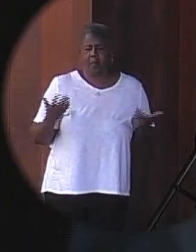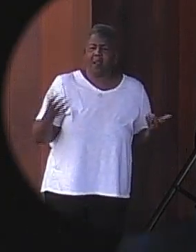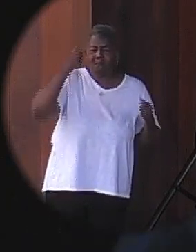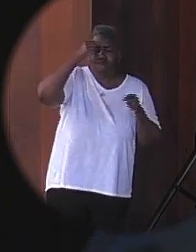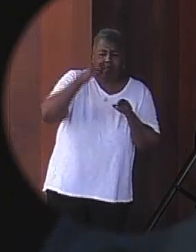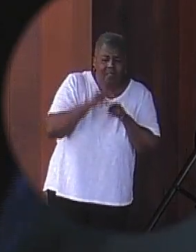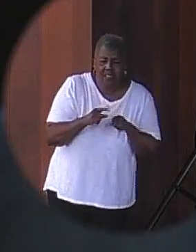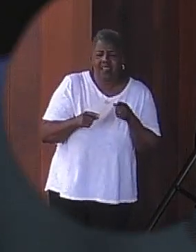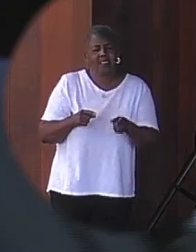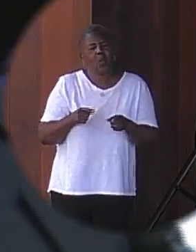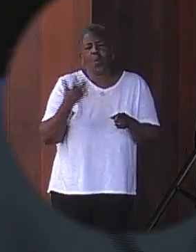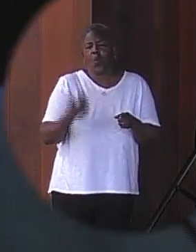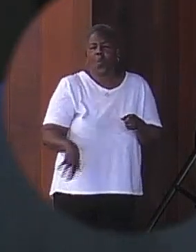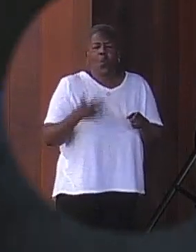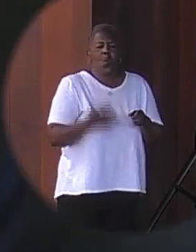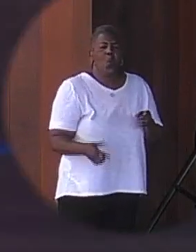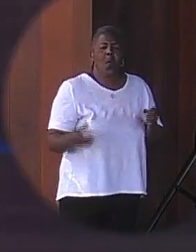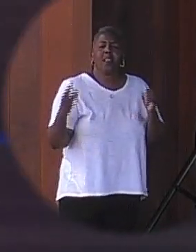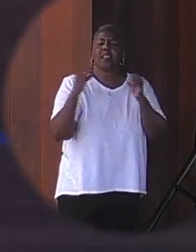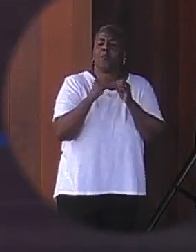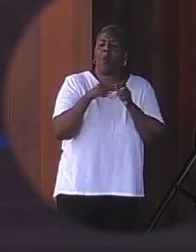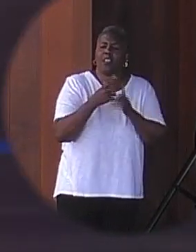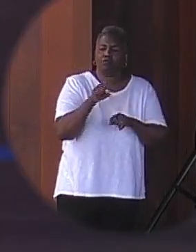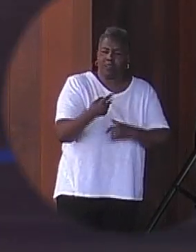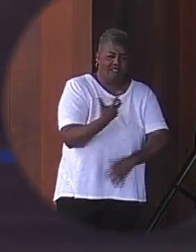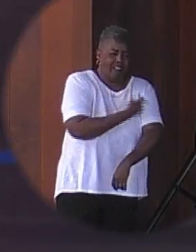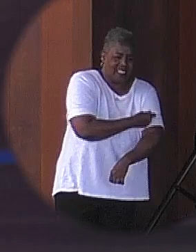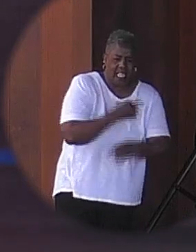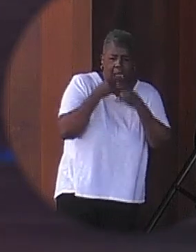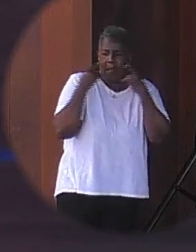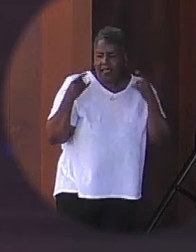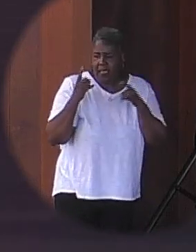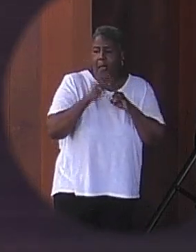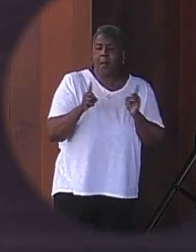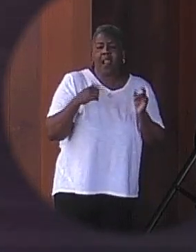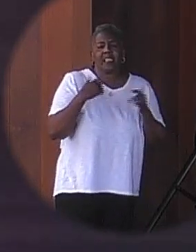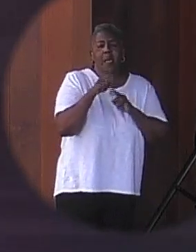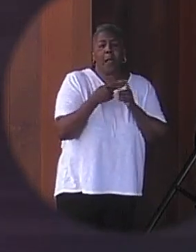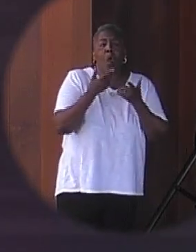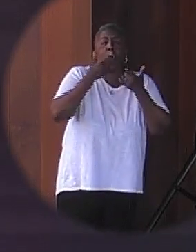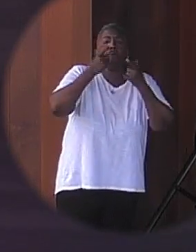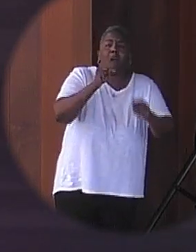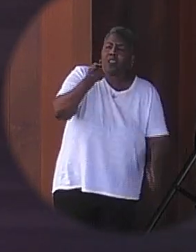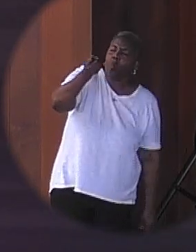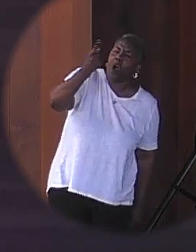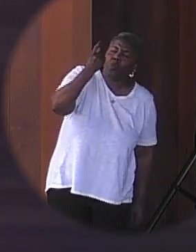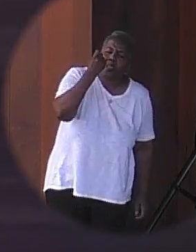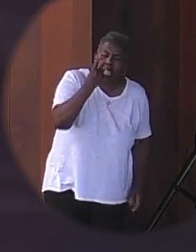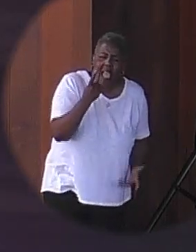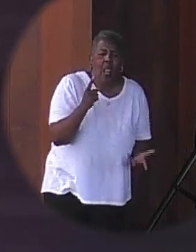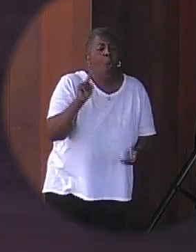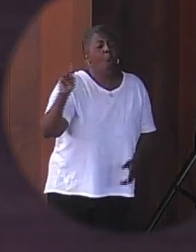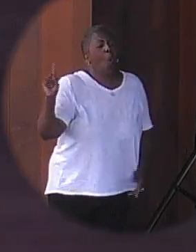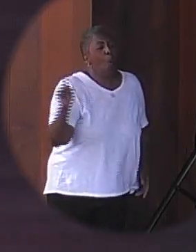Beloved, this is about so much more than vaccines and masks. It is about trying to understand,